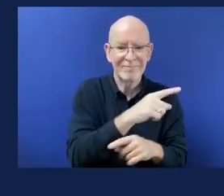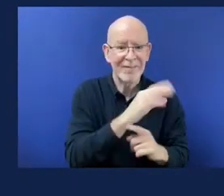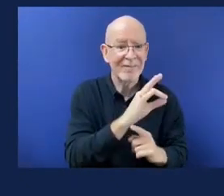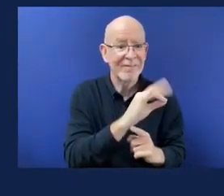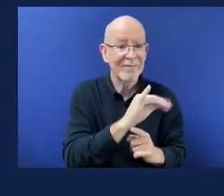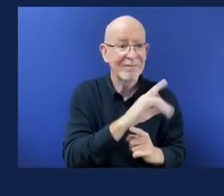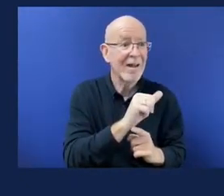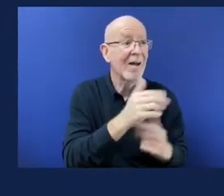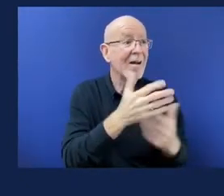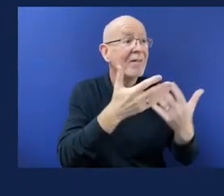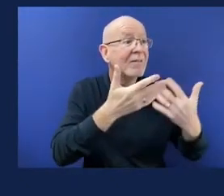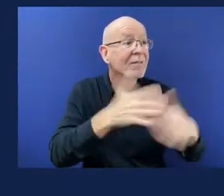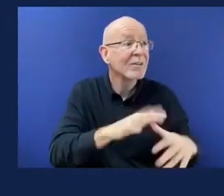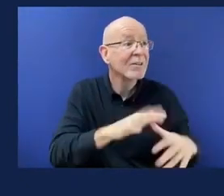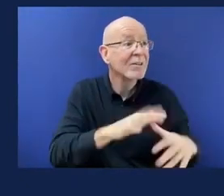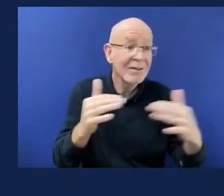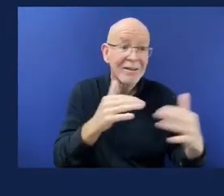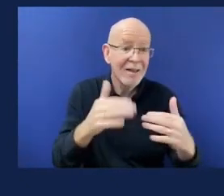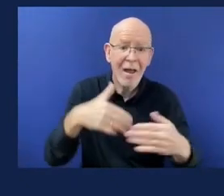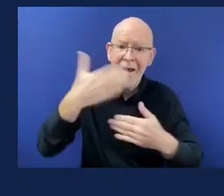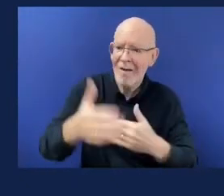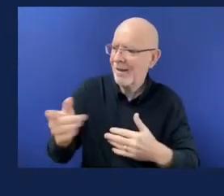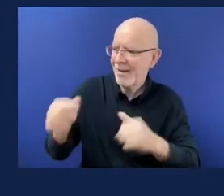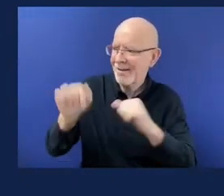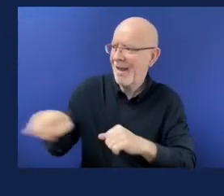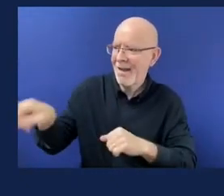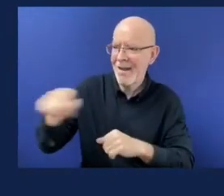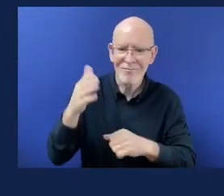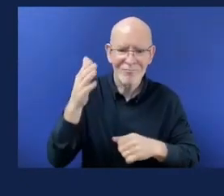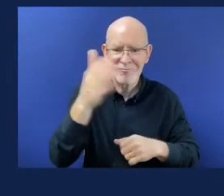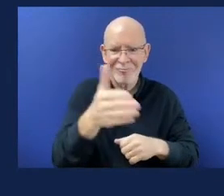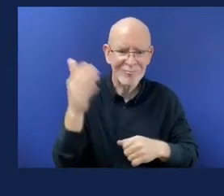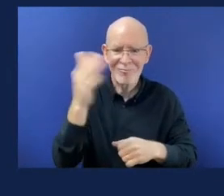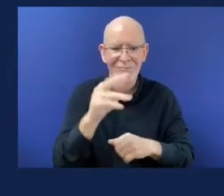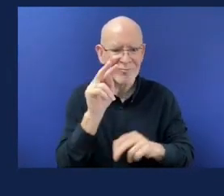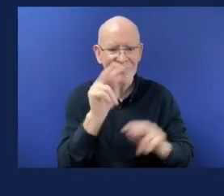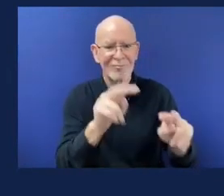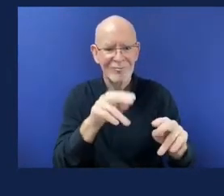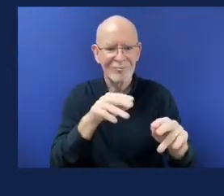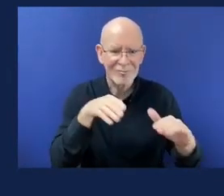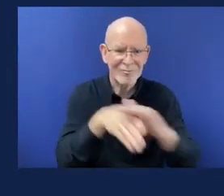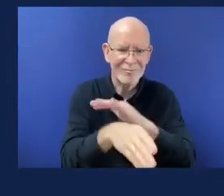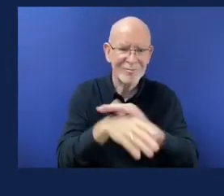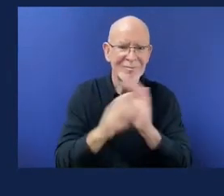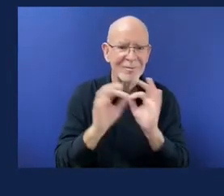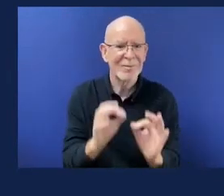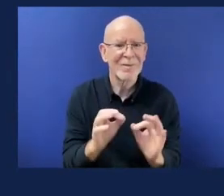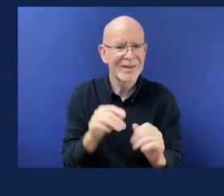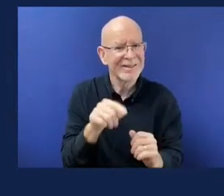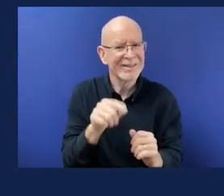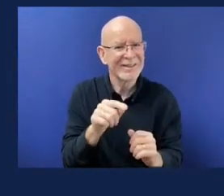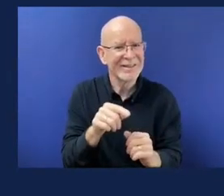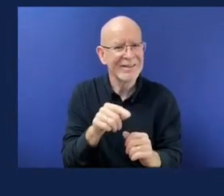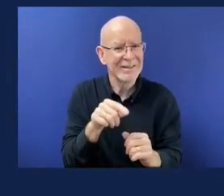said to me, I've never been a football fan either, but with these new accessibility standards, who knows, maybe it'll be the final thing